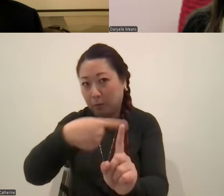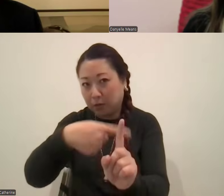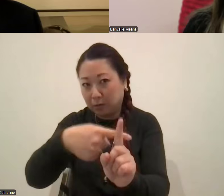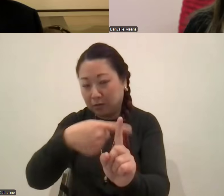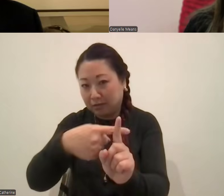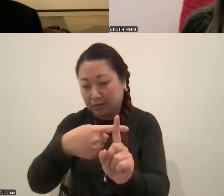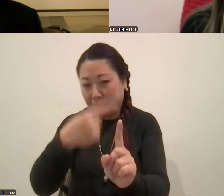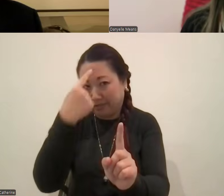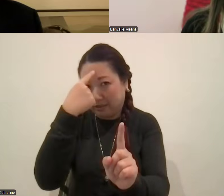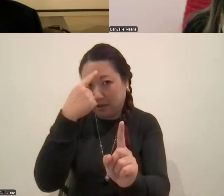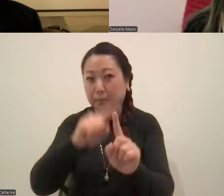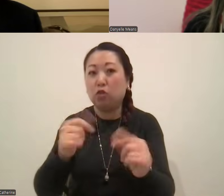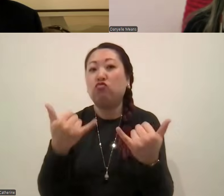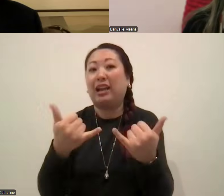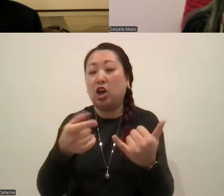Well,